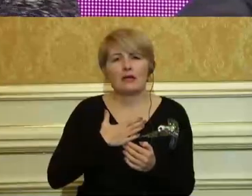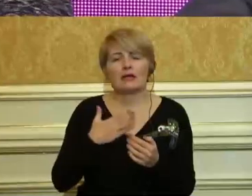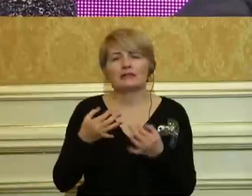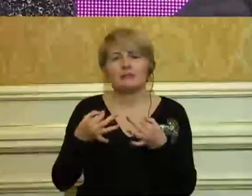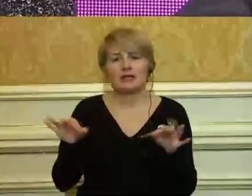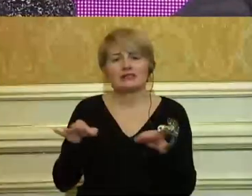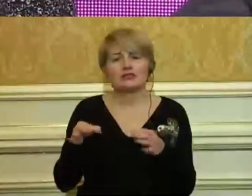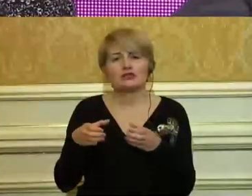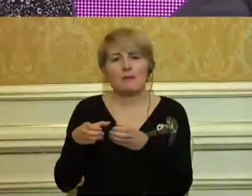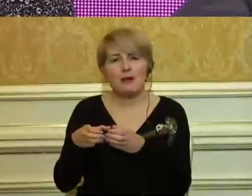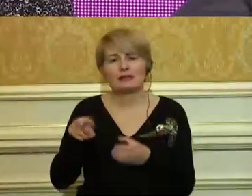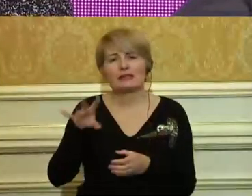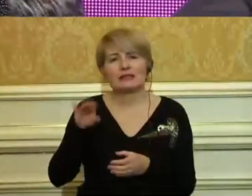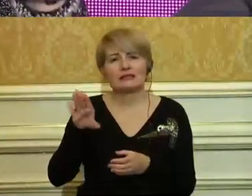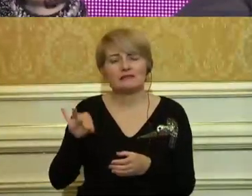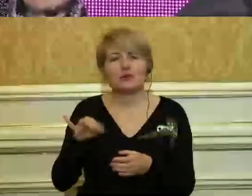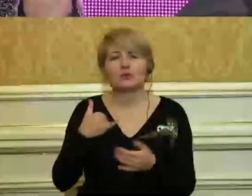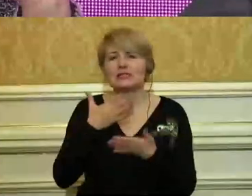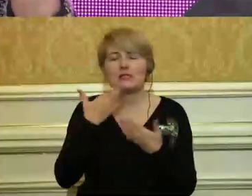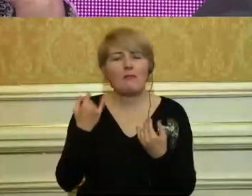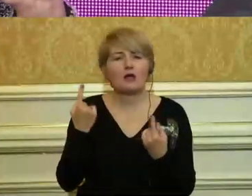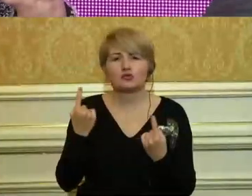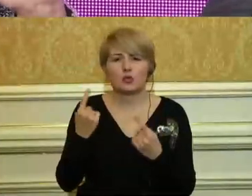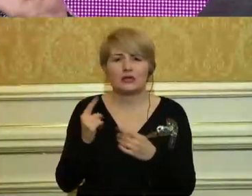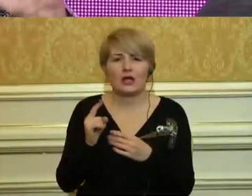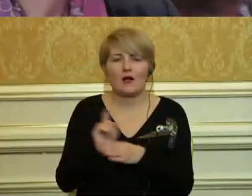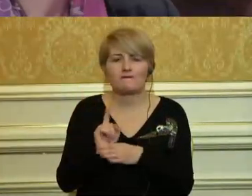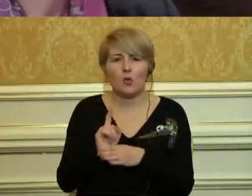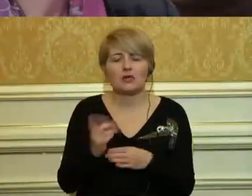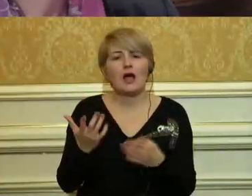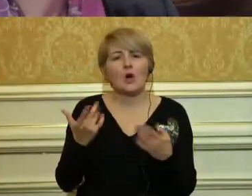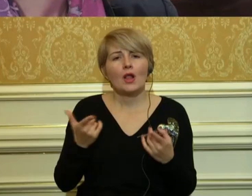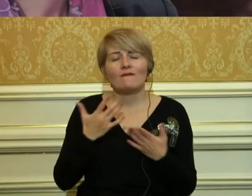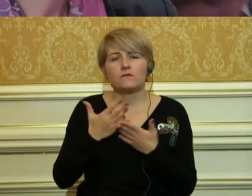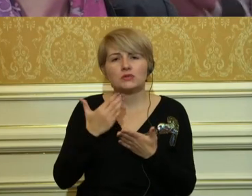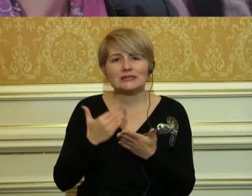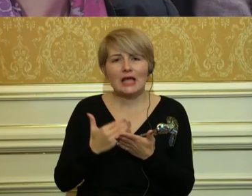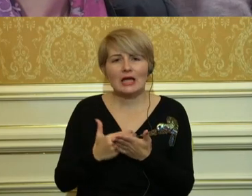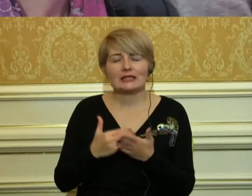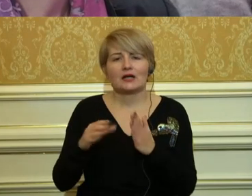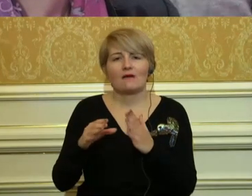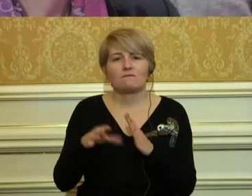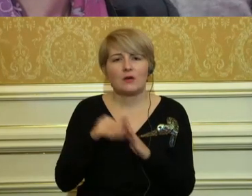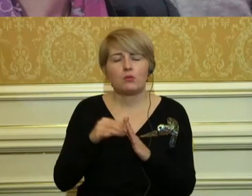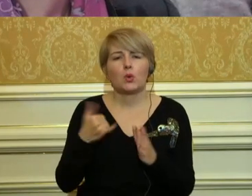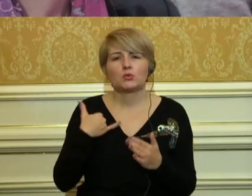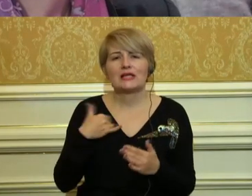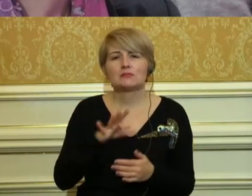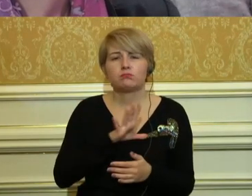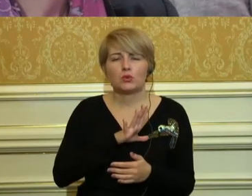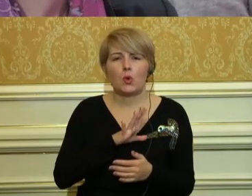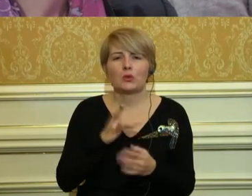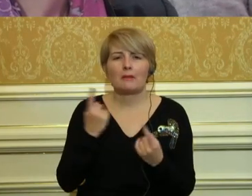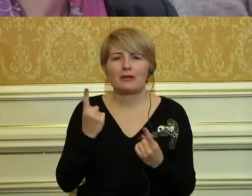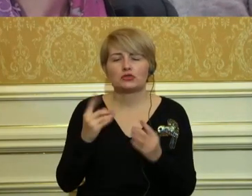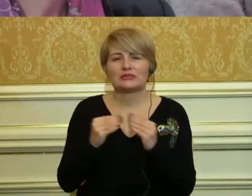any quotas. But last election, we had in first 10 positions on our list,